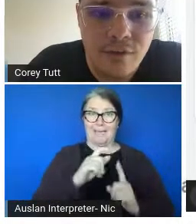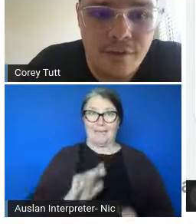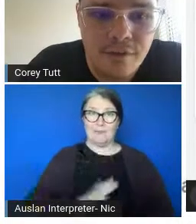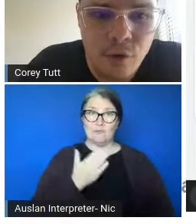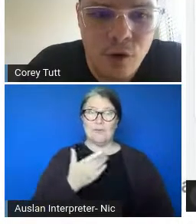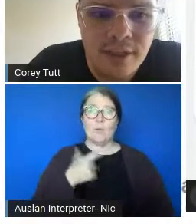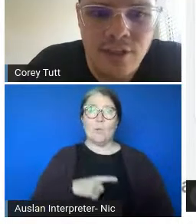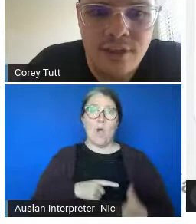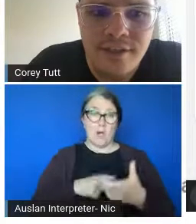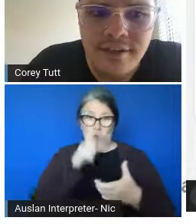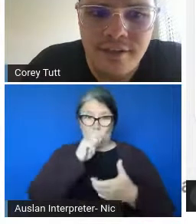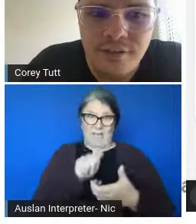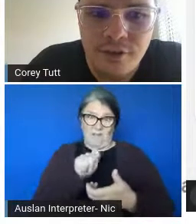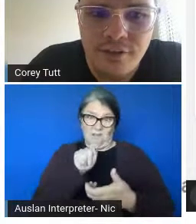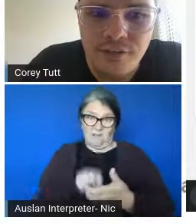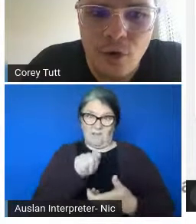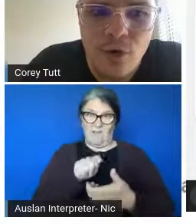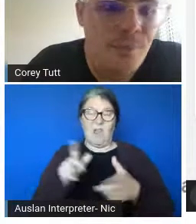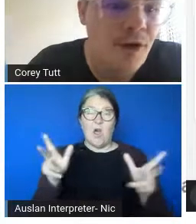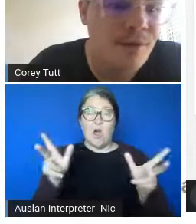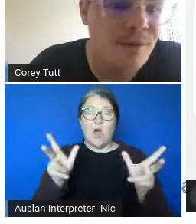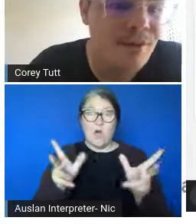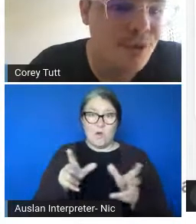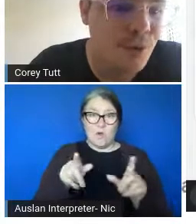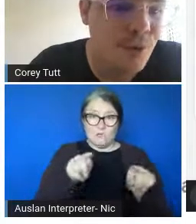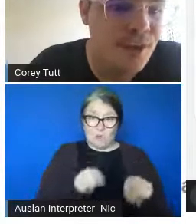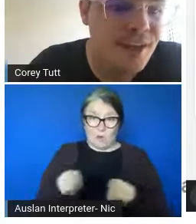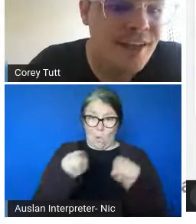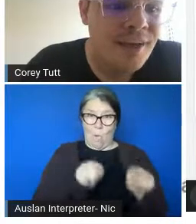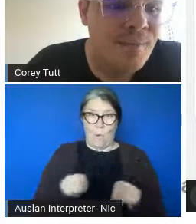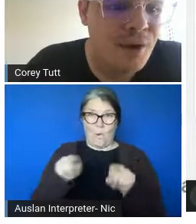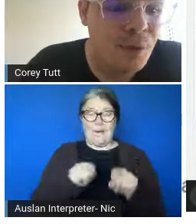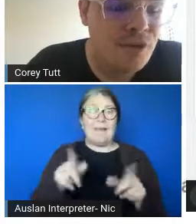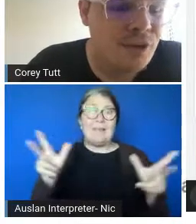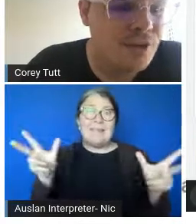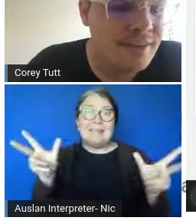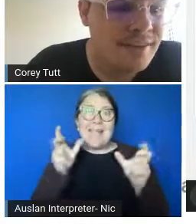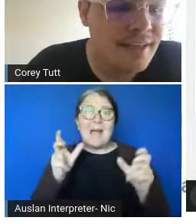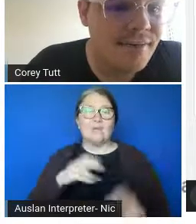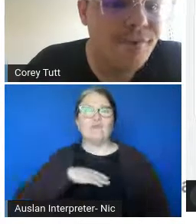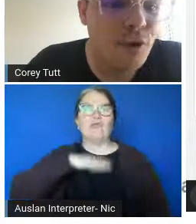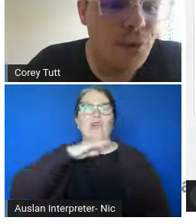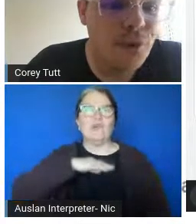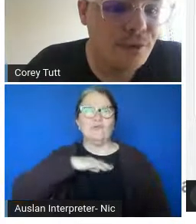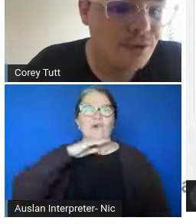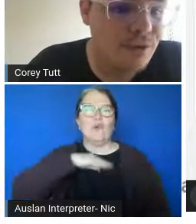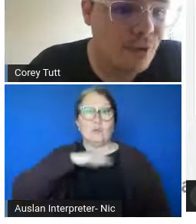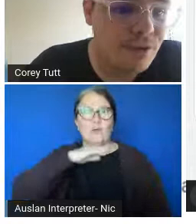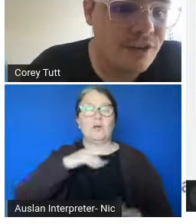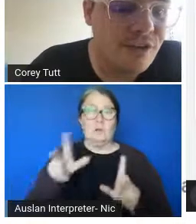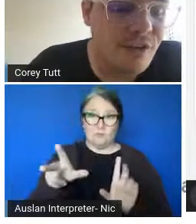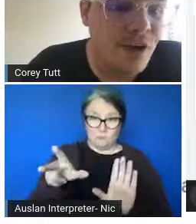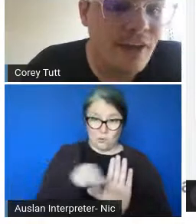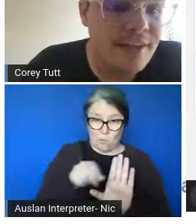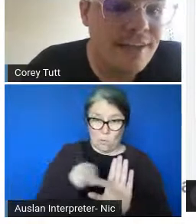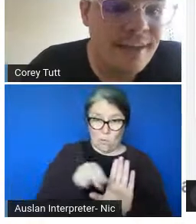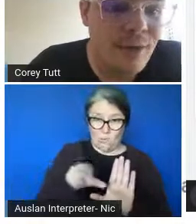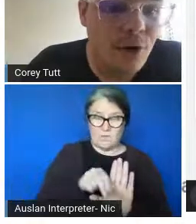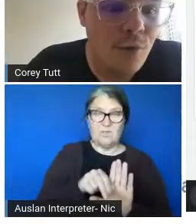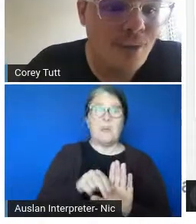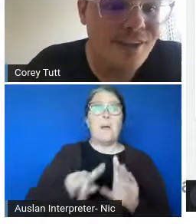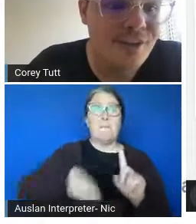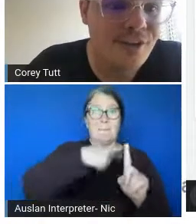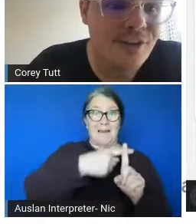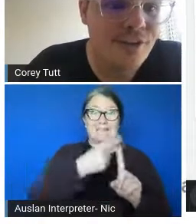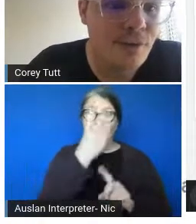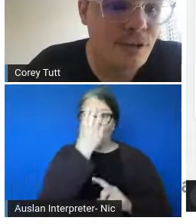recording of a frog and you can identify the frog by its croak, but also you can send in photos of frogs that you find, and that will